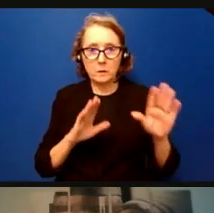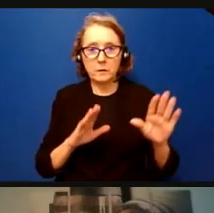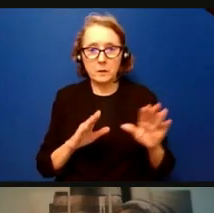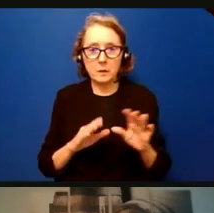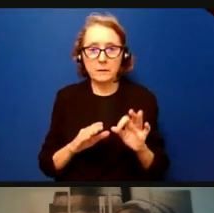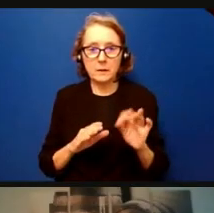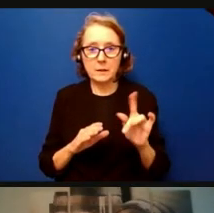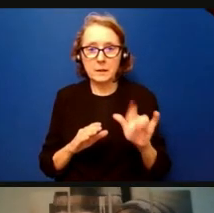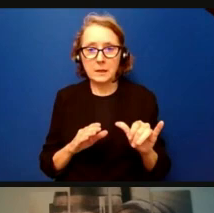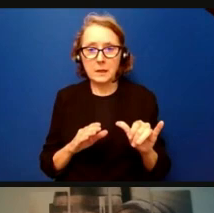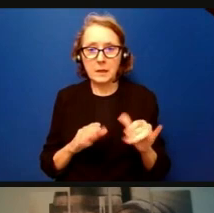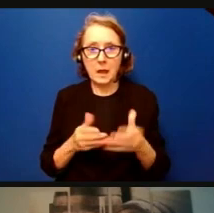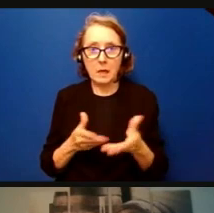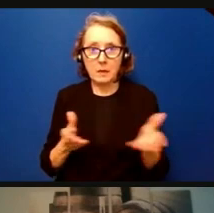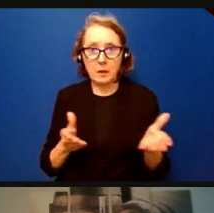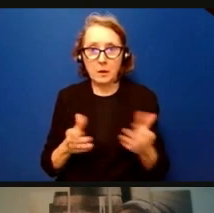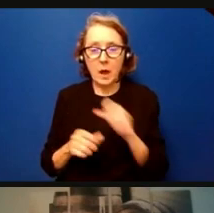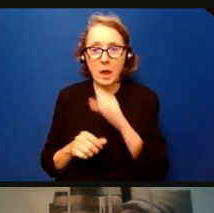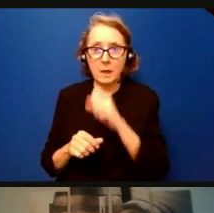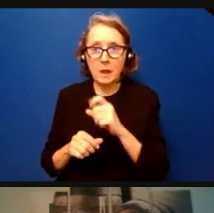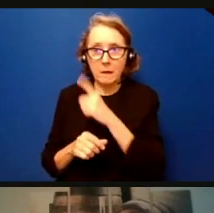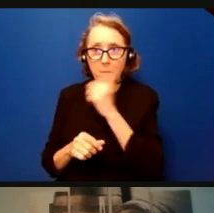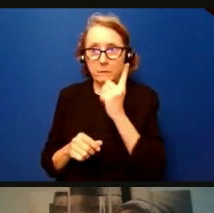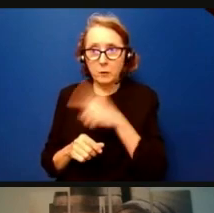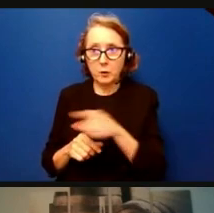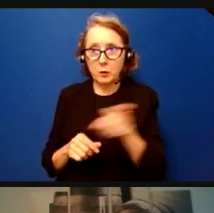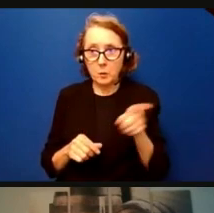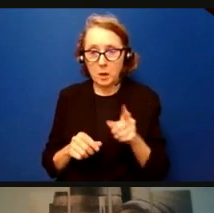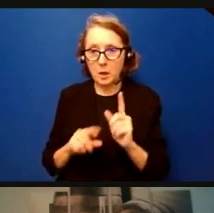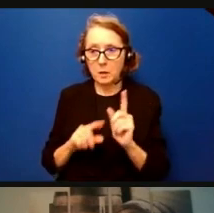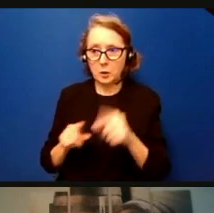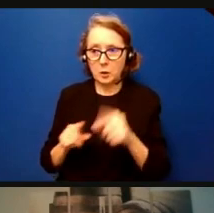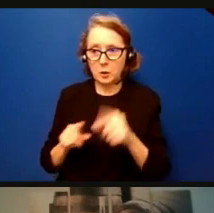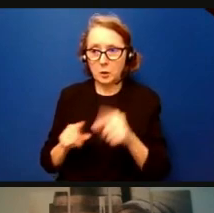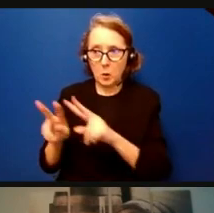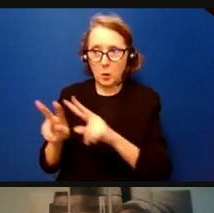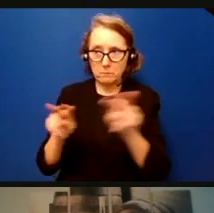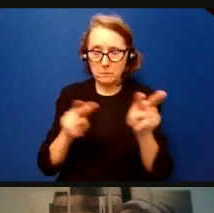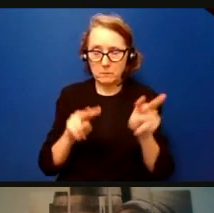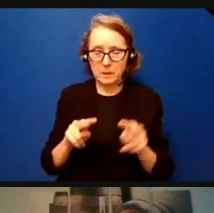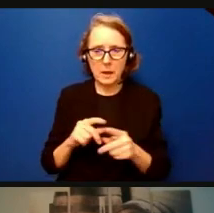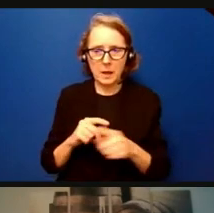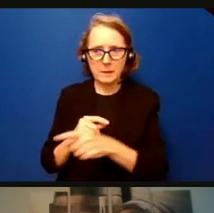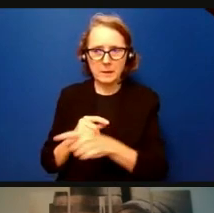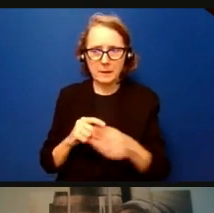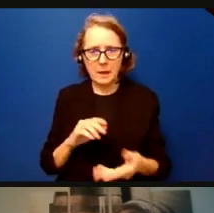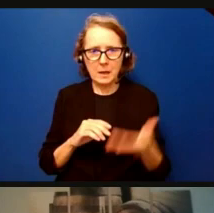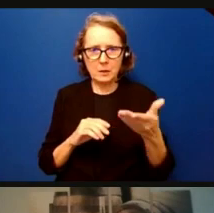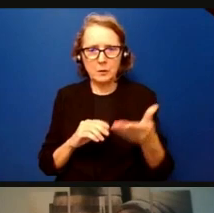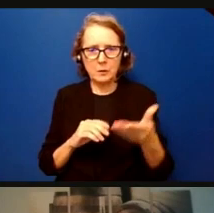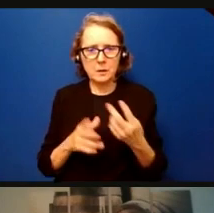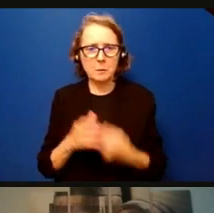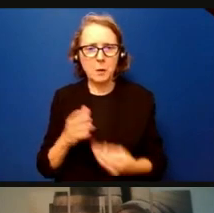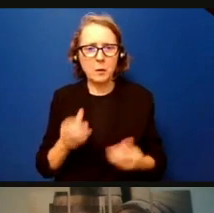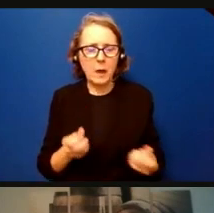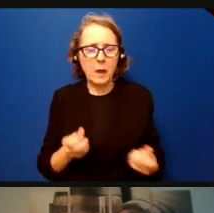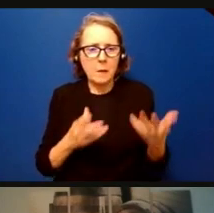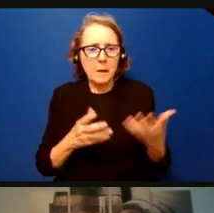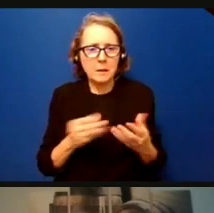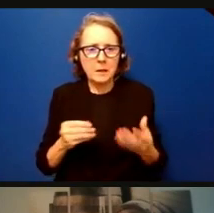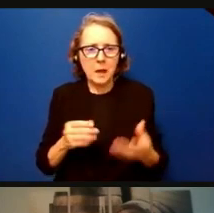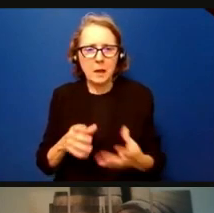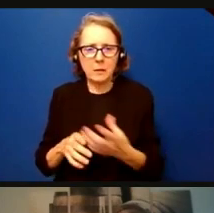a wonderful facility out there, and I'd love for you guys to go out there and take a tour of it, where they're able to increase both the volume and the